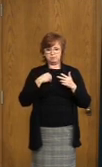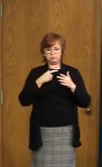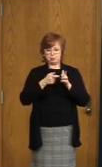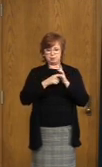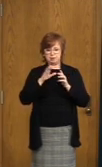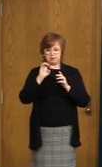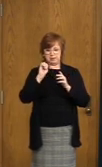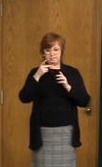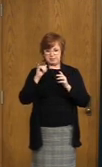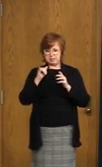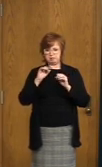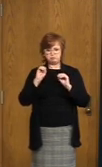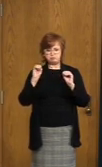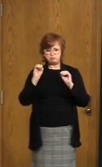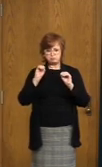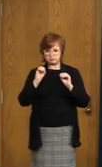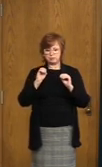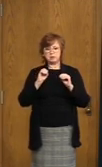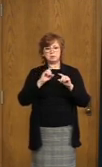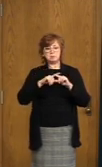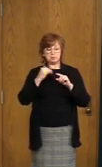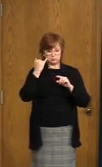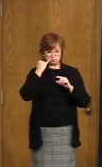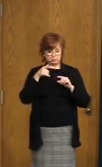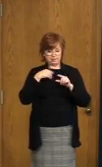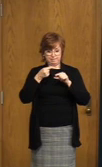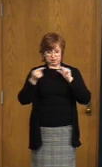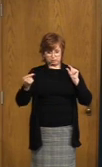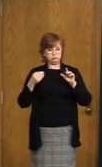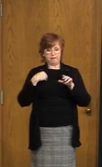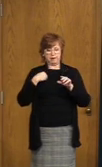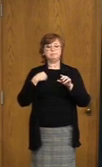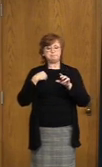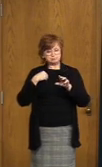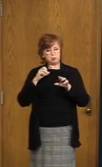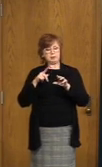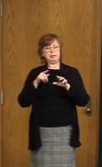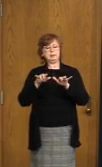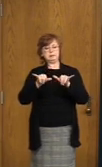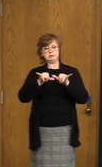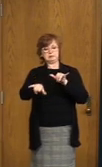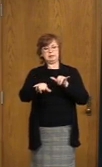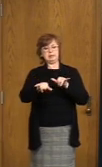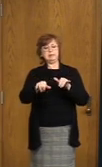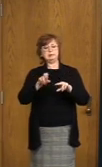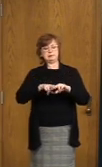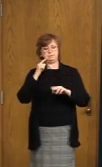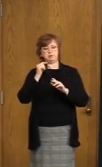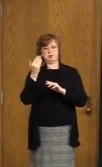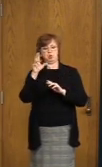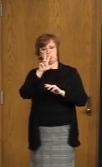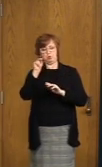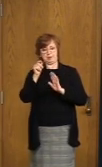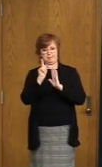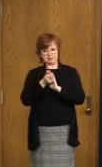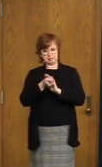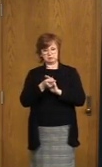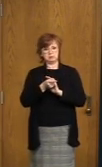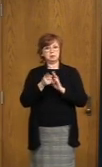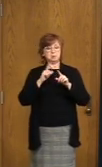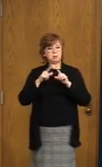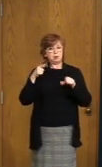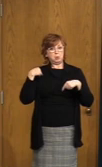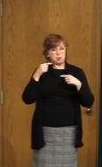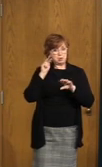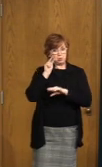30 minutes, and most of them have presented in individuals who may have had a history of allergies, and they have been managed well. So at this point the